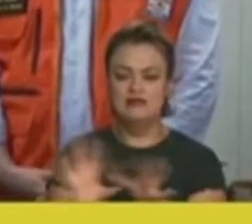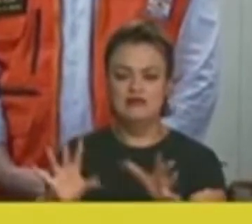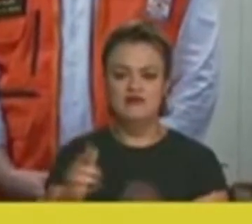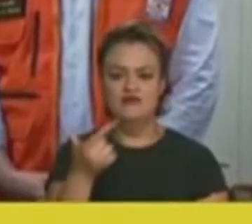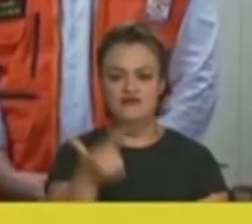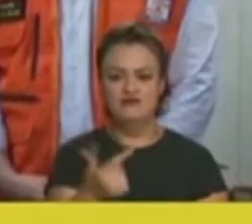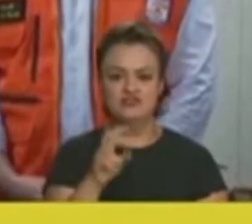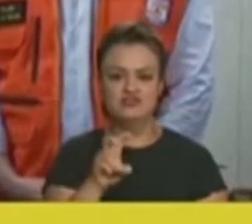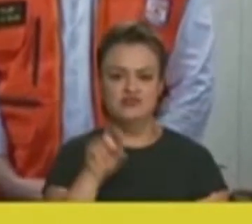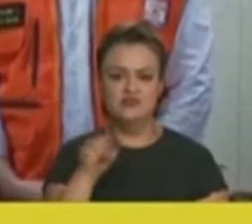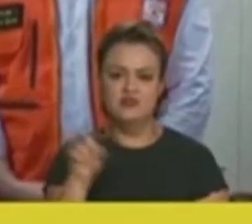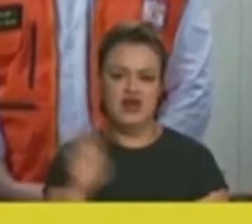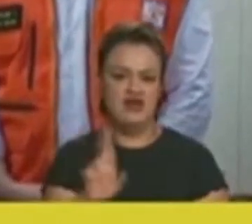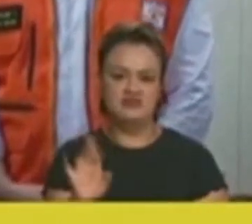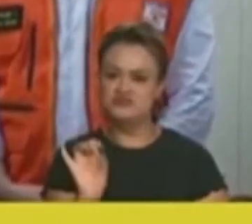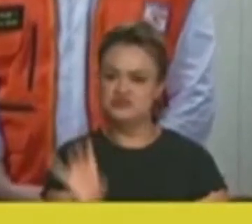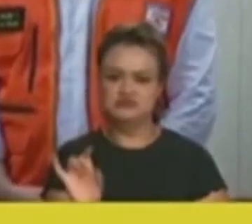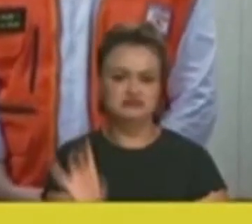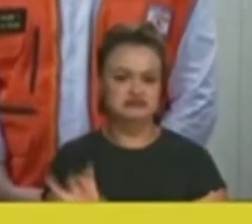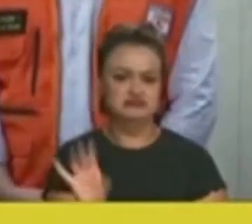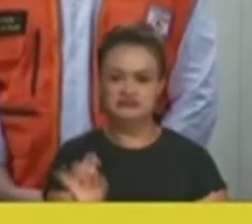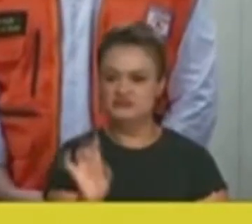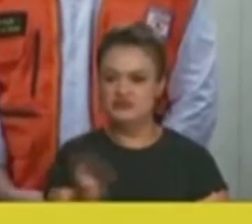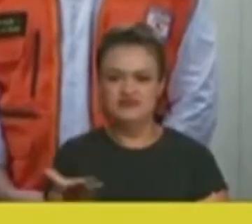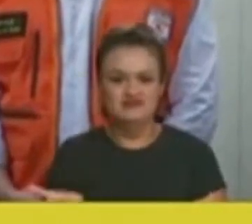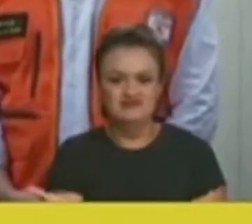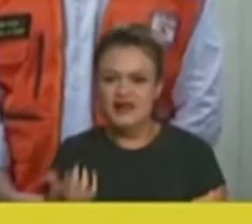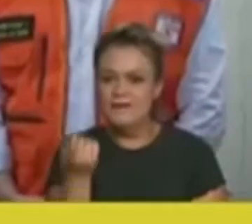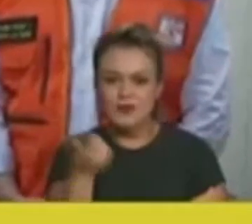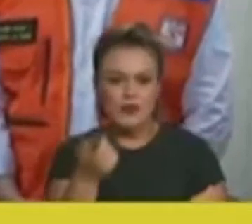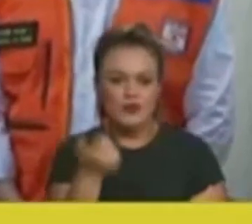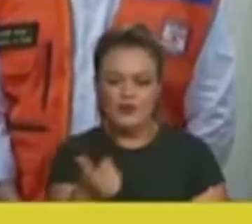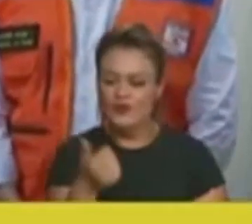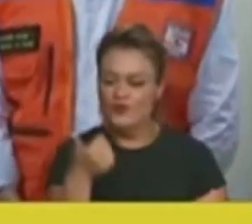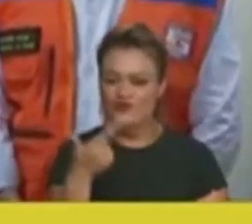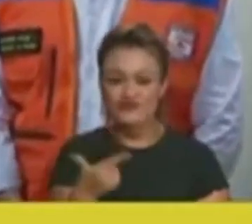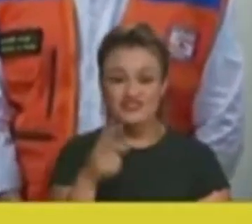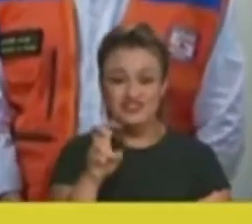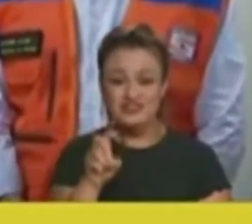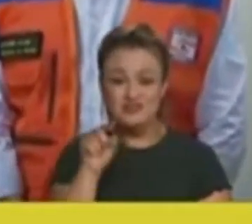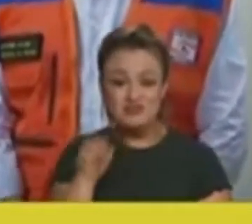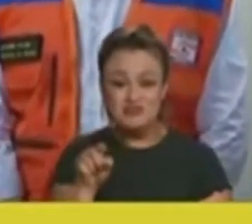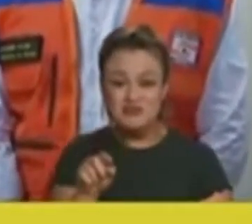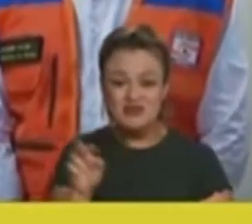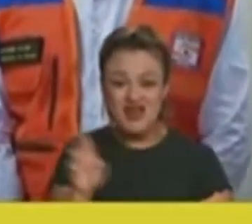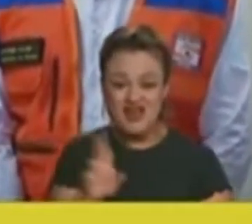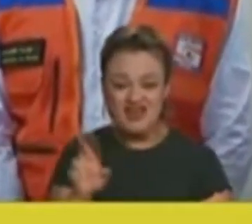take care of the people in front of disasters. That's why I came here in calm.